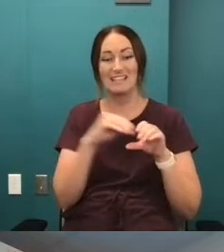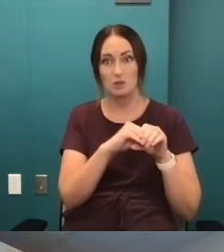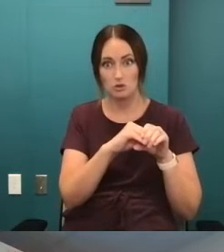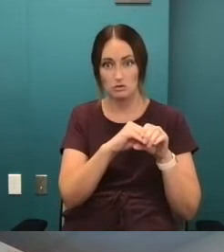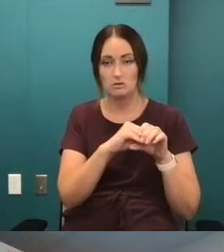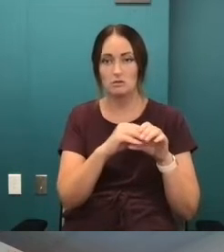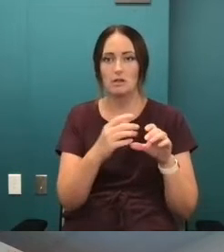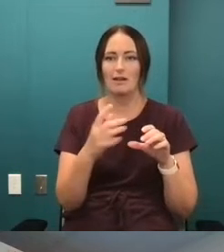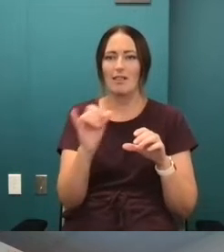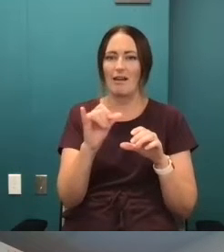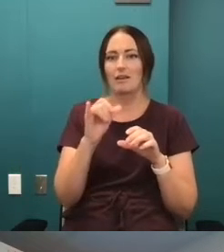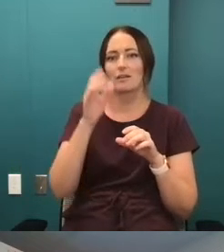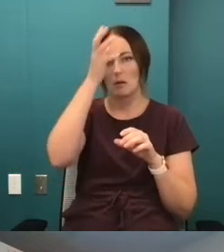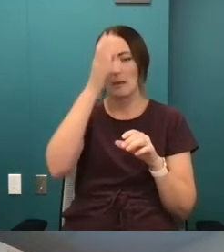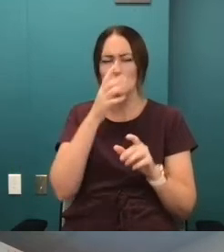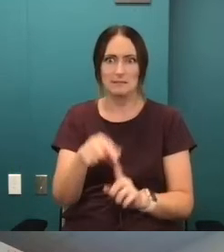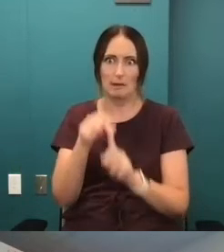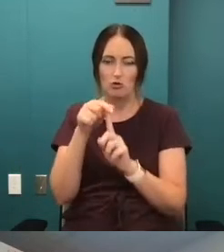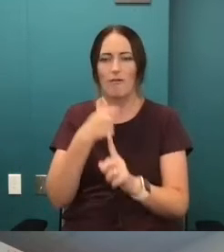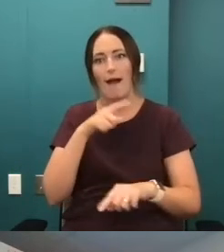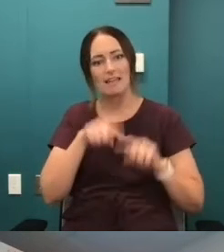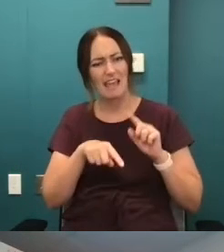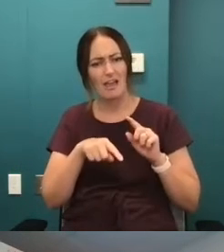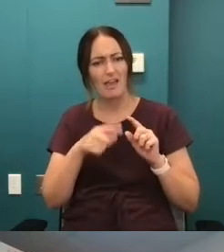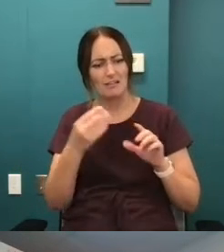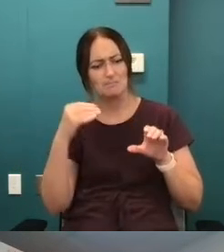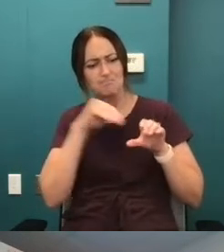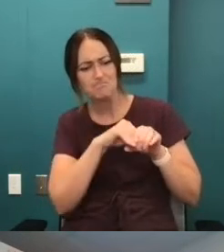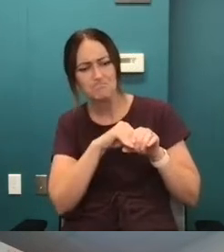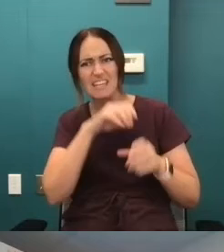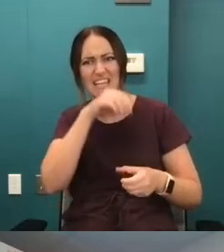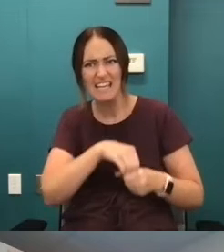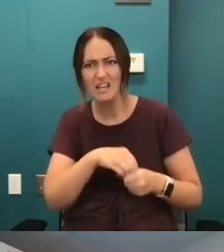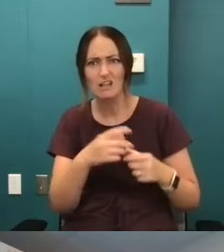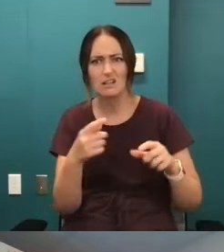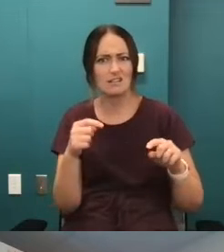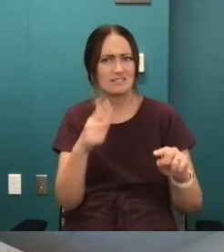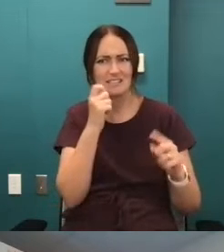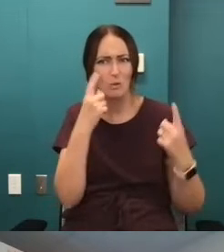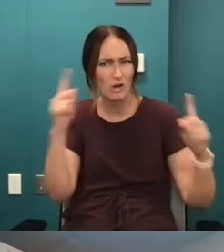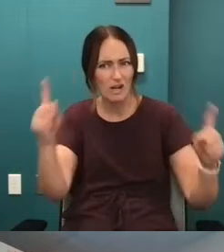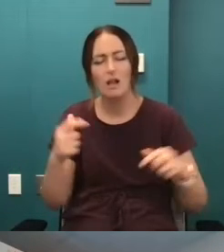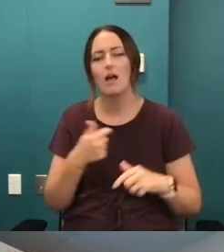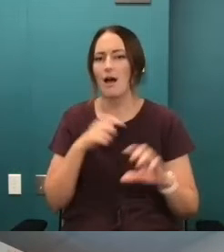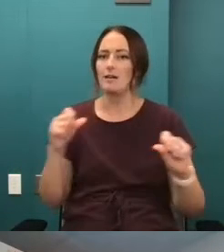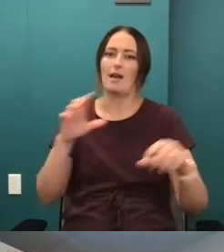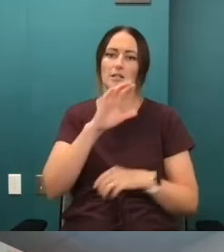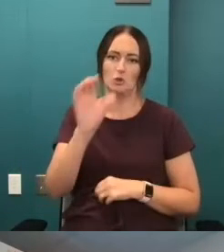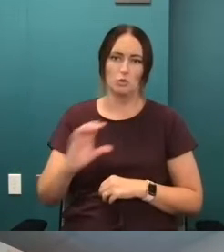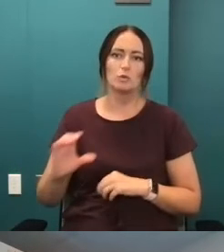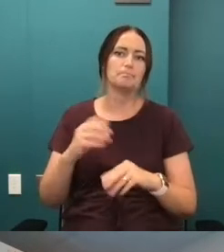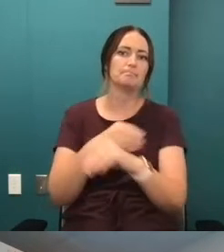get the hearing aid in, it's, it's feeding back, this isn't working. We can get on a Zoom and do